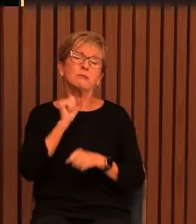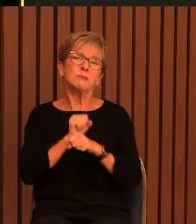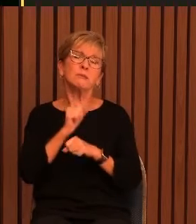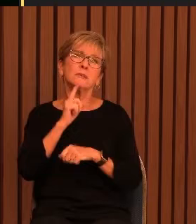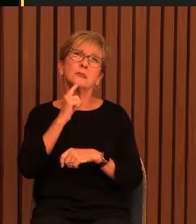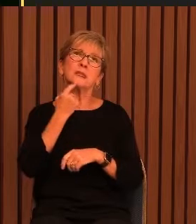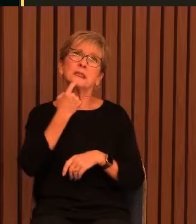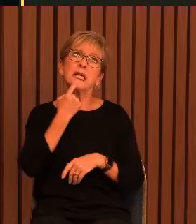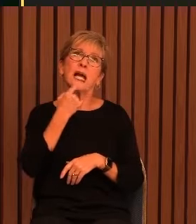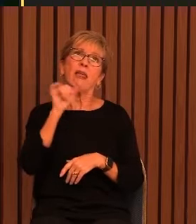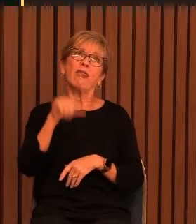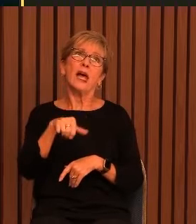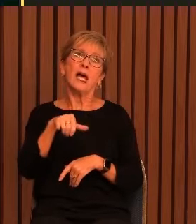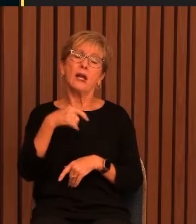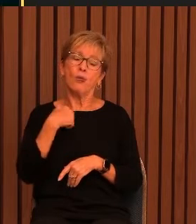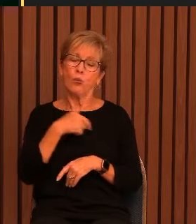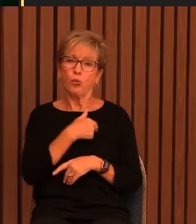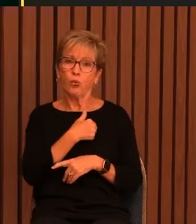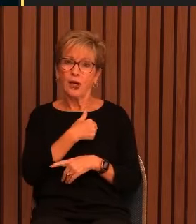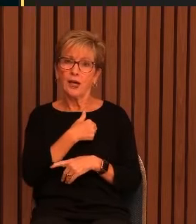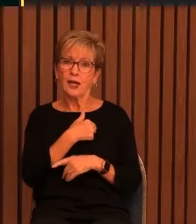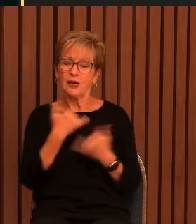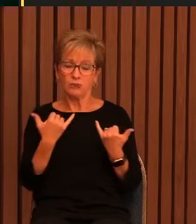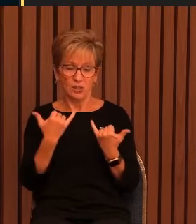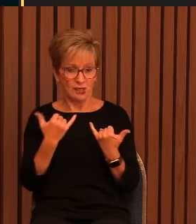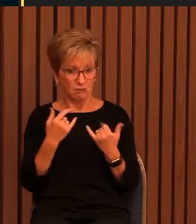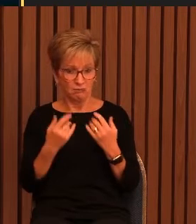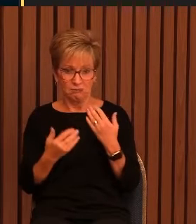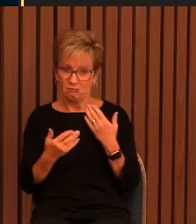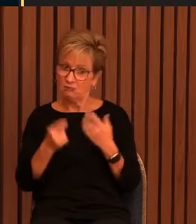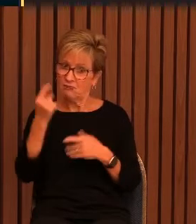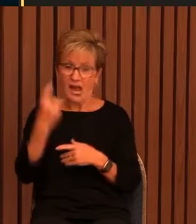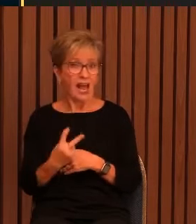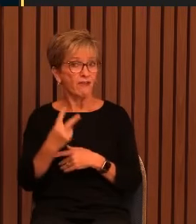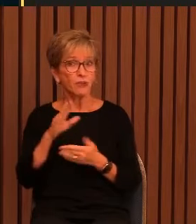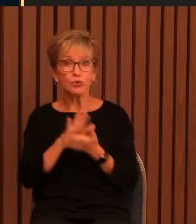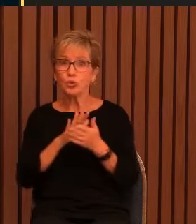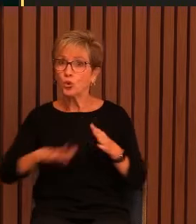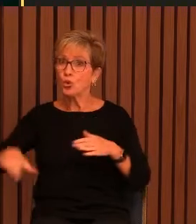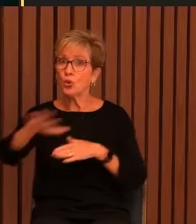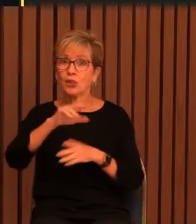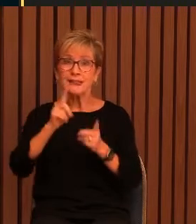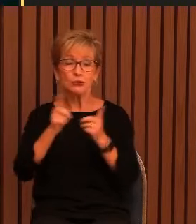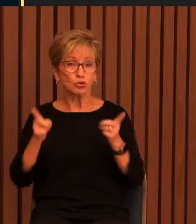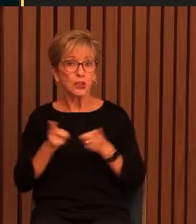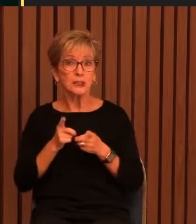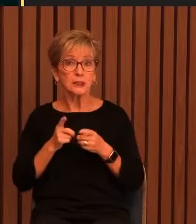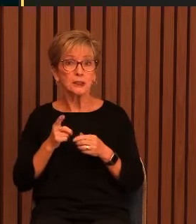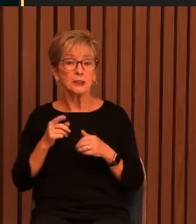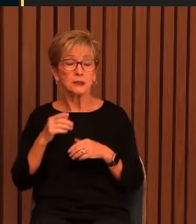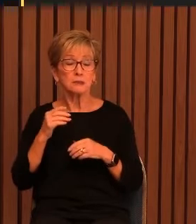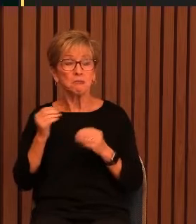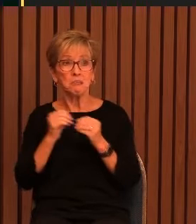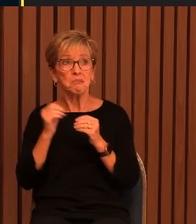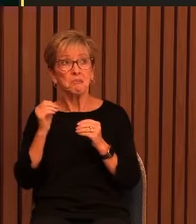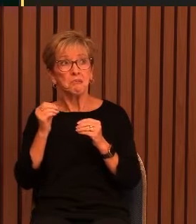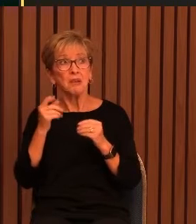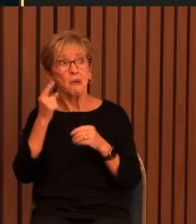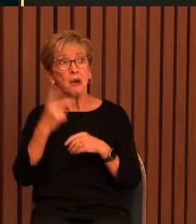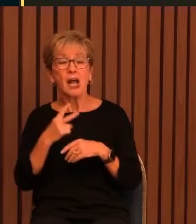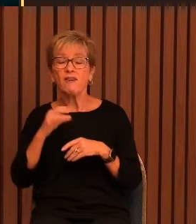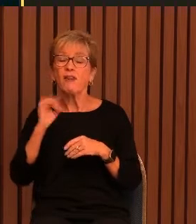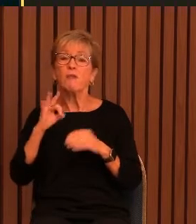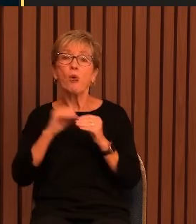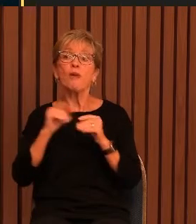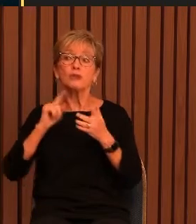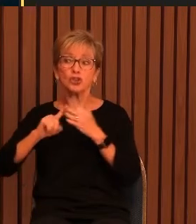say that we're well over half of the districts are at some point. They may be just starting the conversation, but there